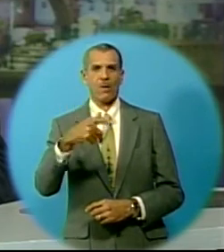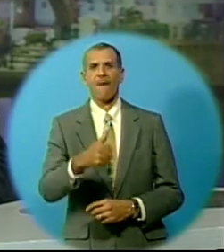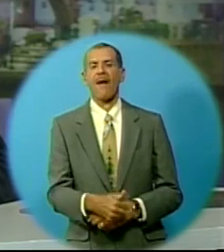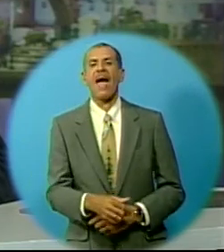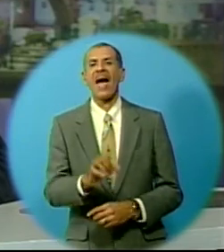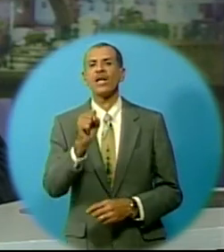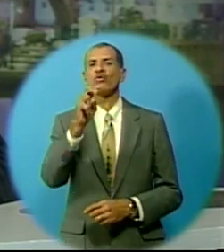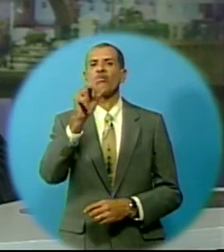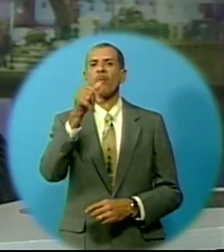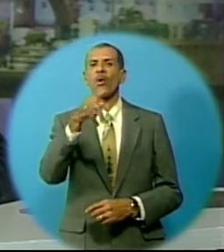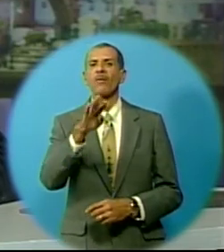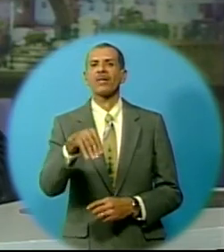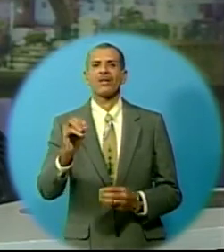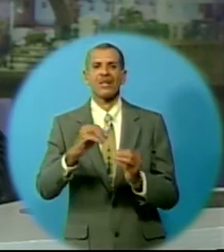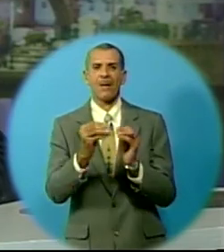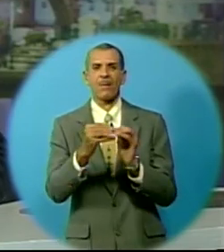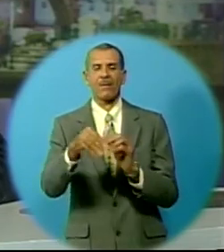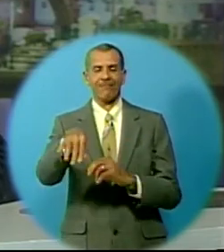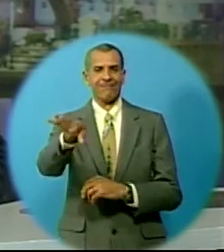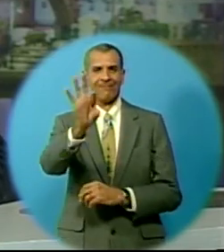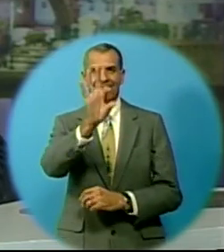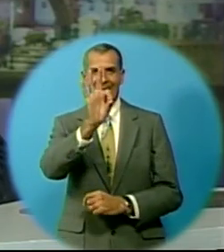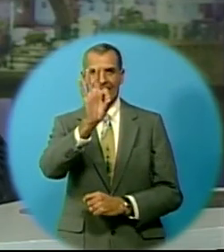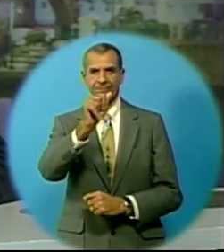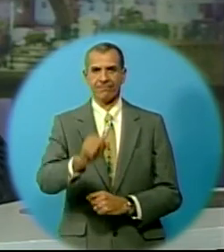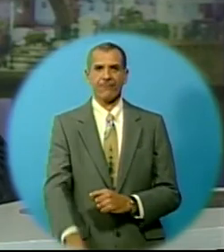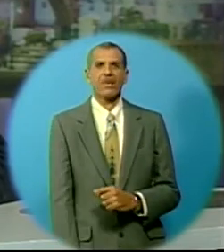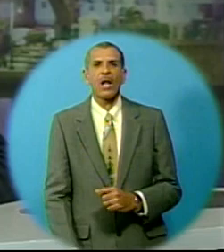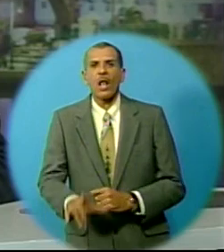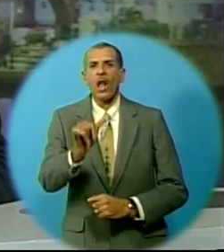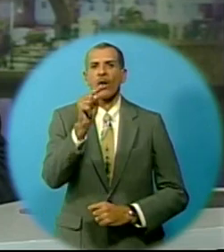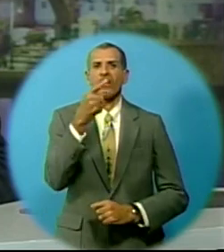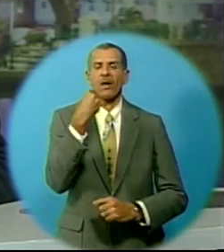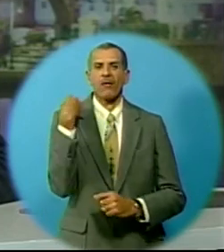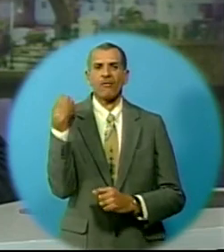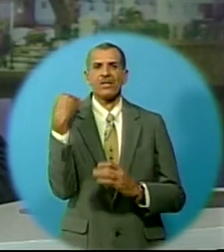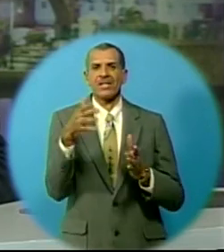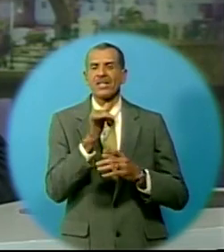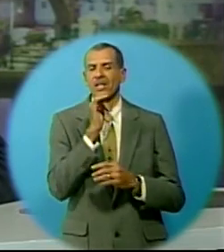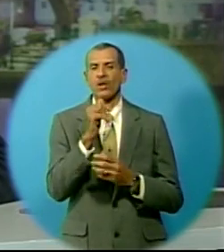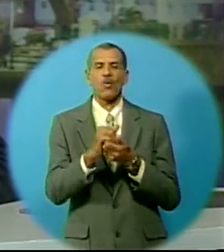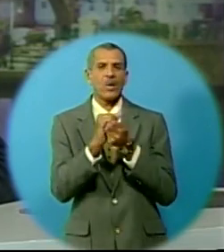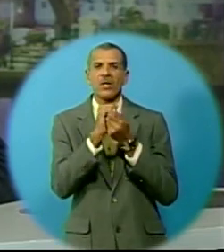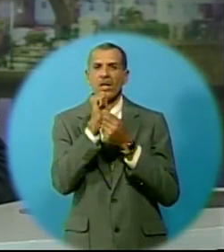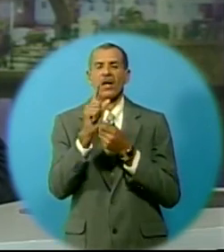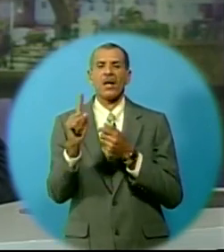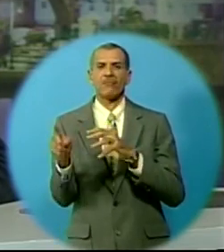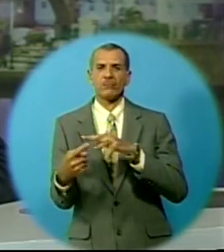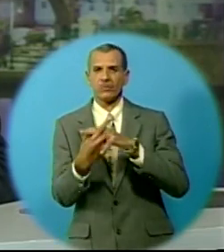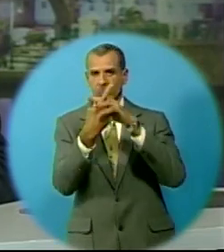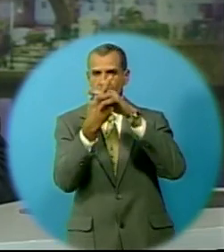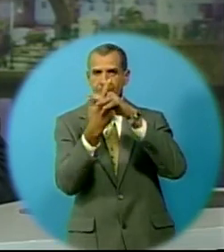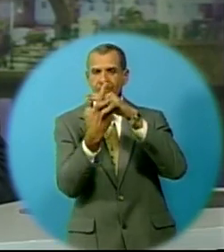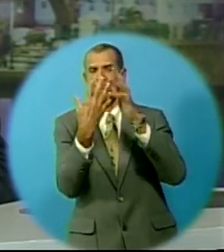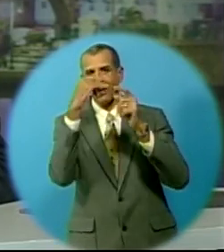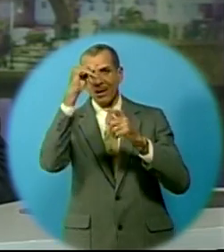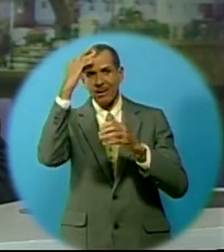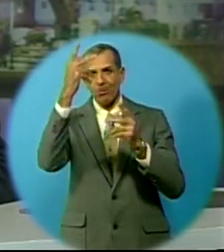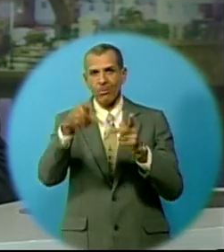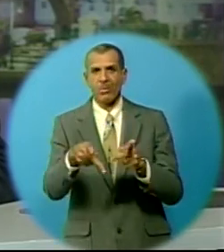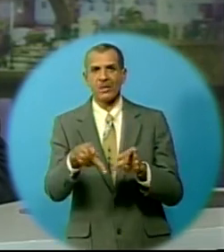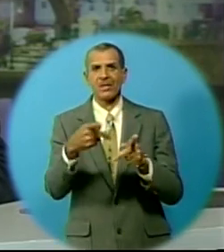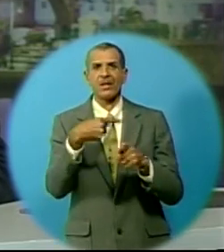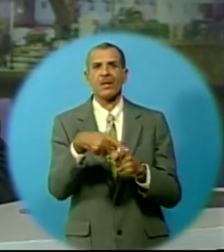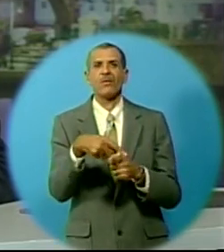the Super Bowl number was 9. Lottery officials say the winner had not come forward up until news time, but the person would